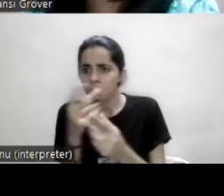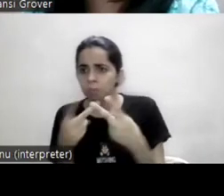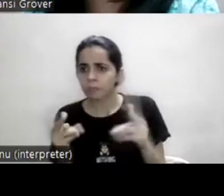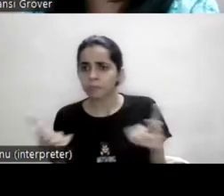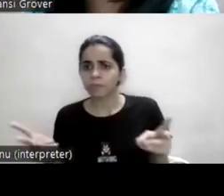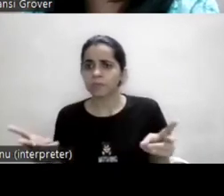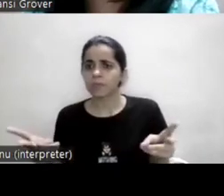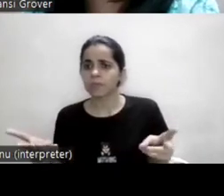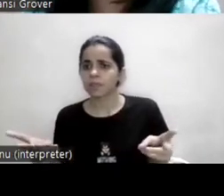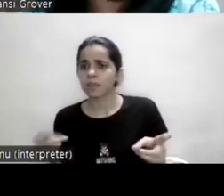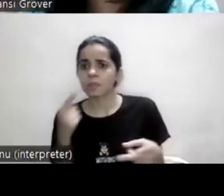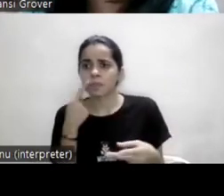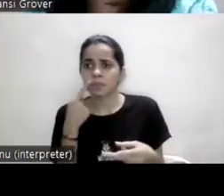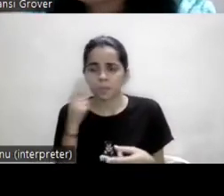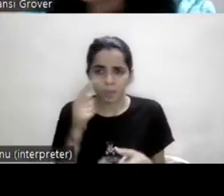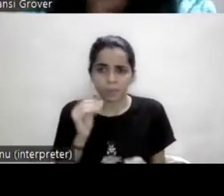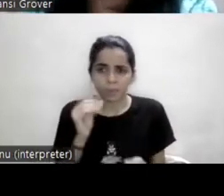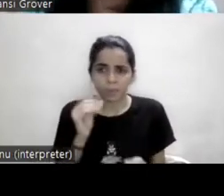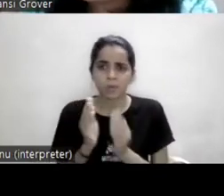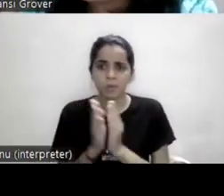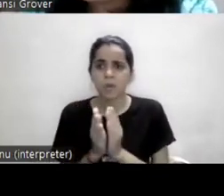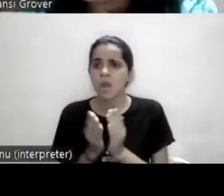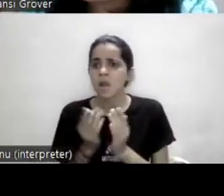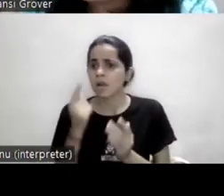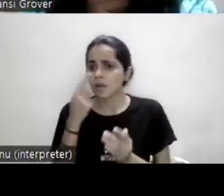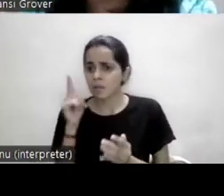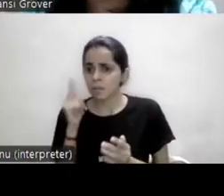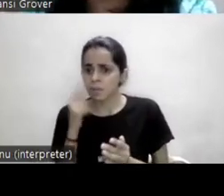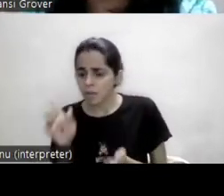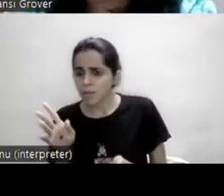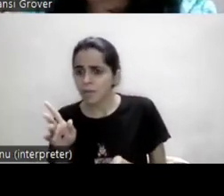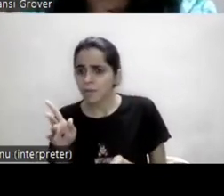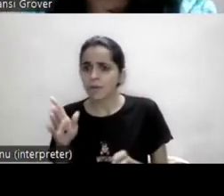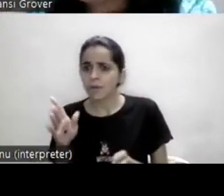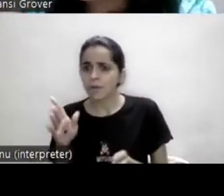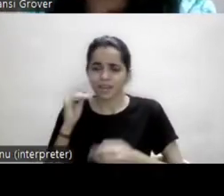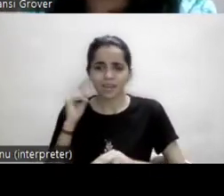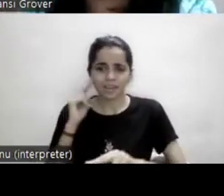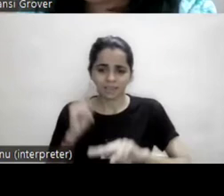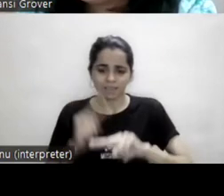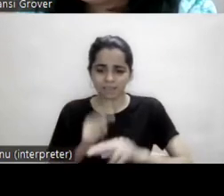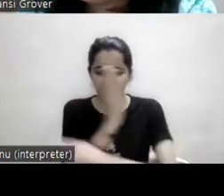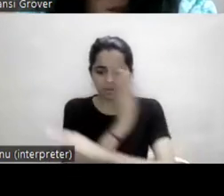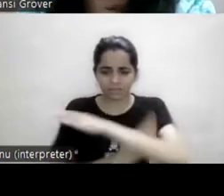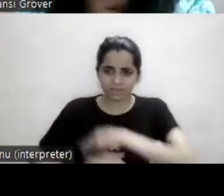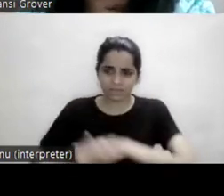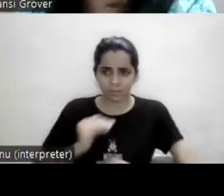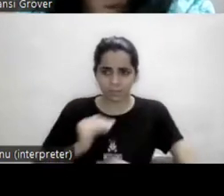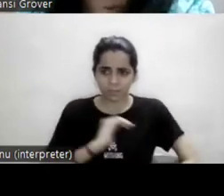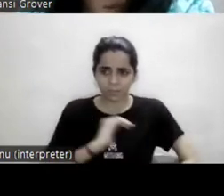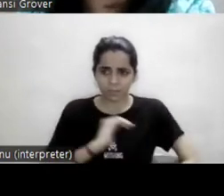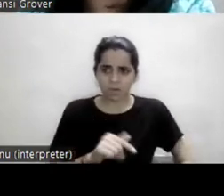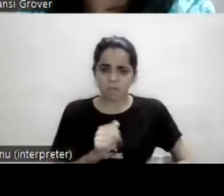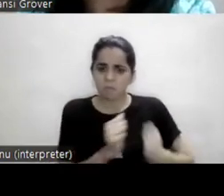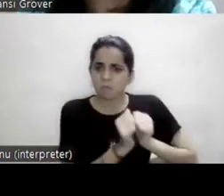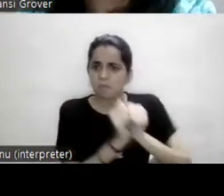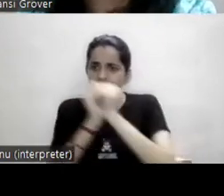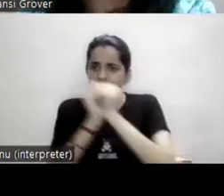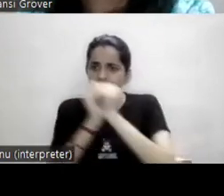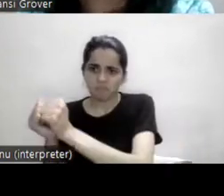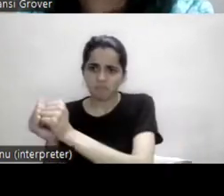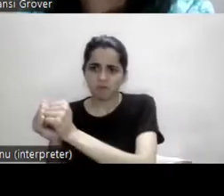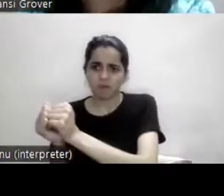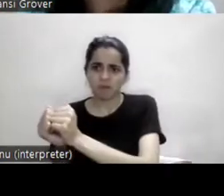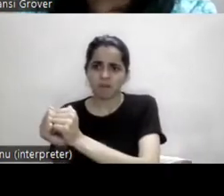have taken their child to some, you know, to a religious place, or they have called some sort